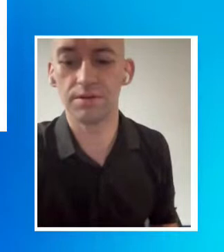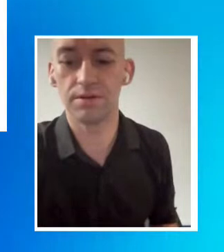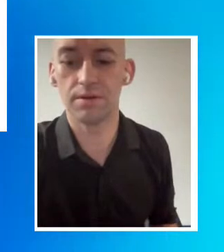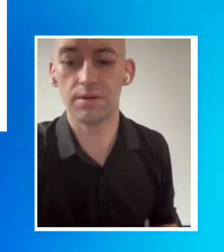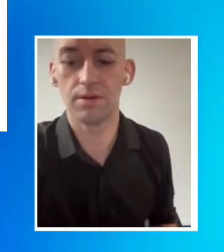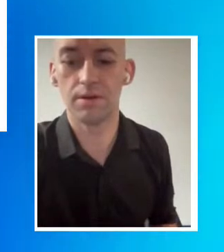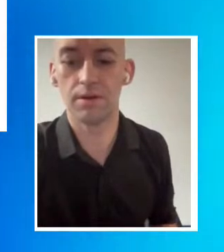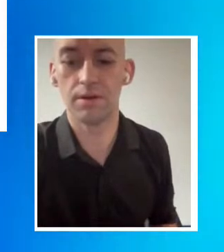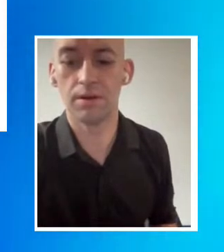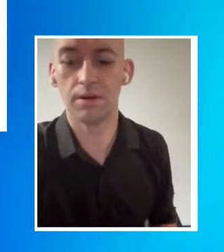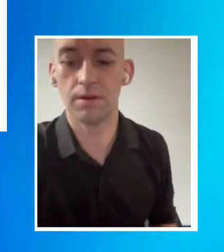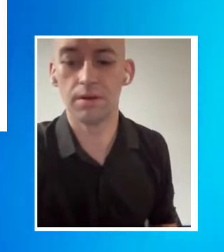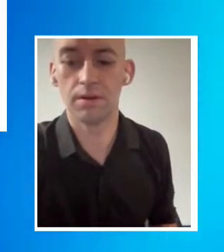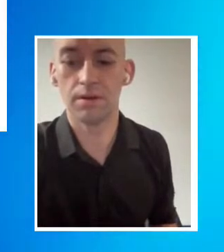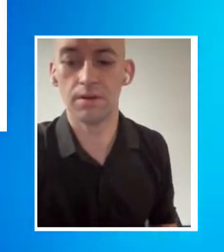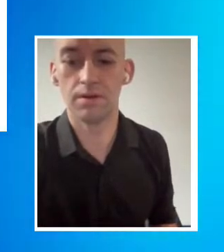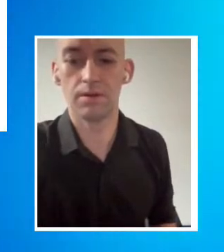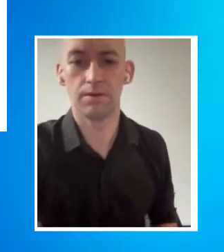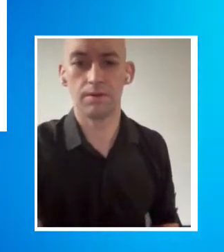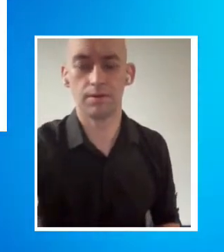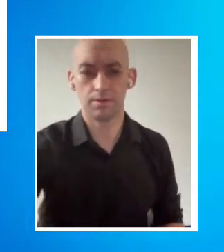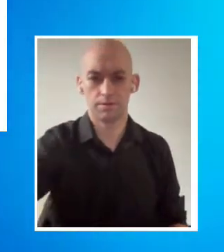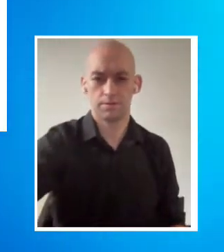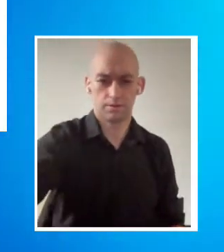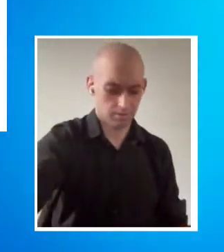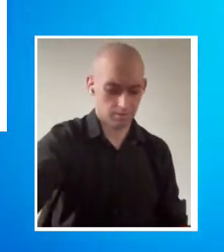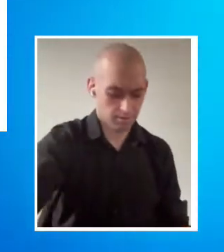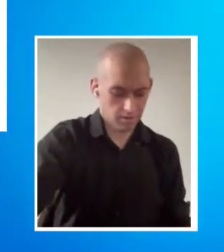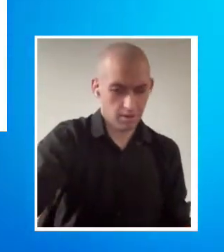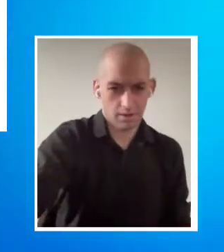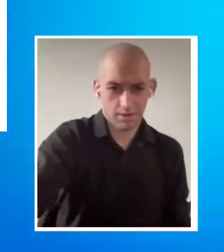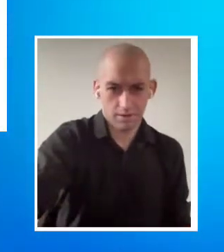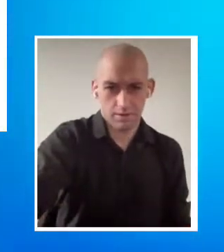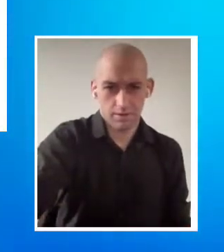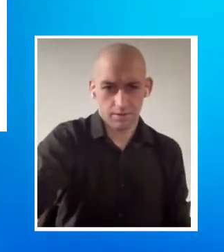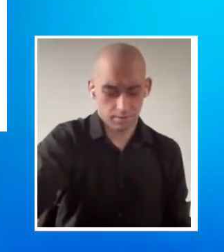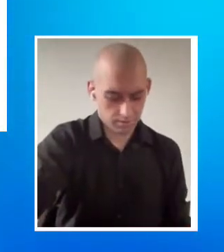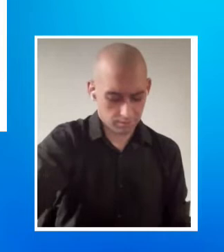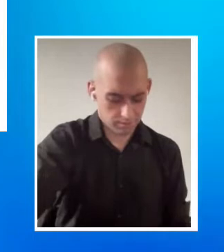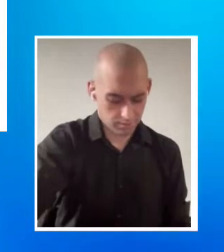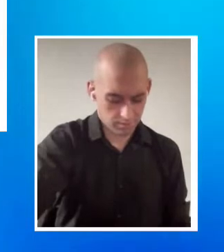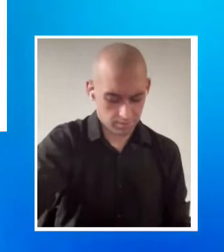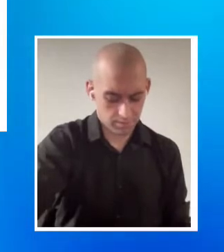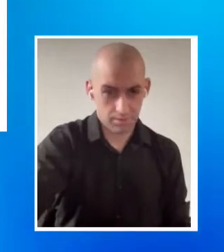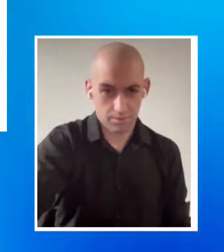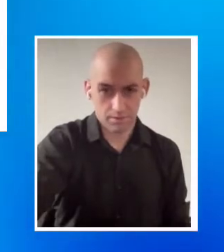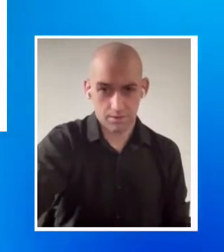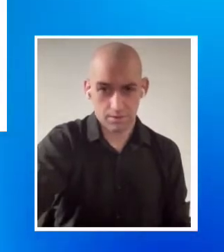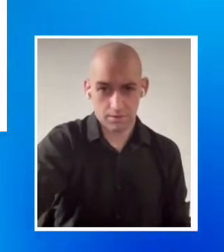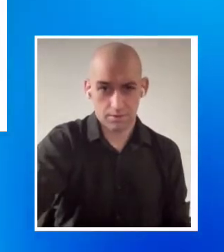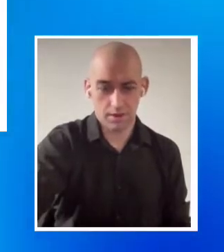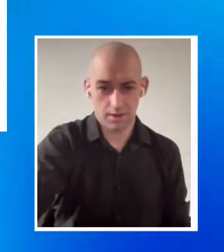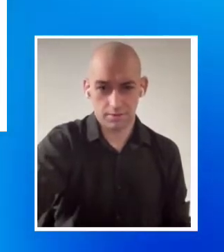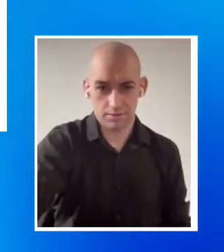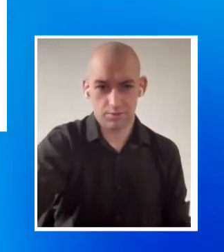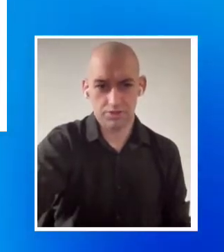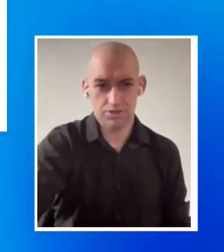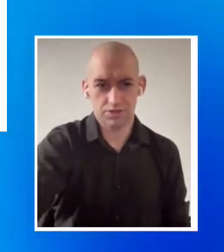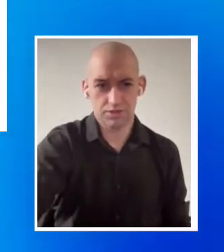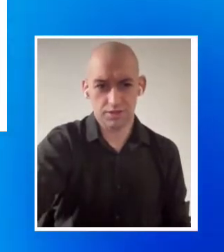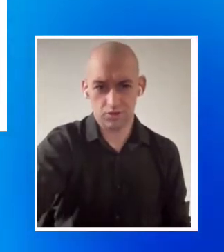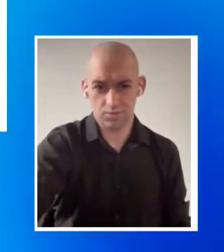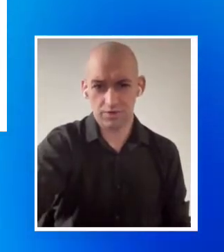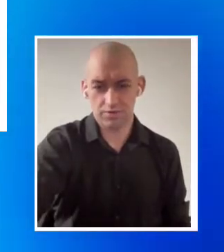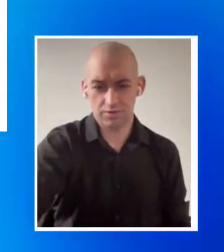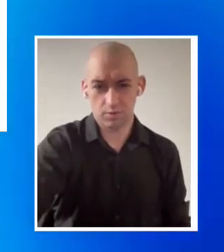ahead and make sure you have the resources. Craig was referring